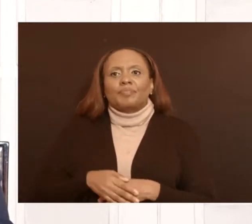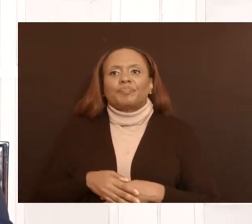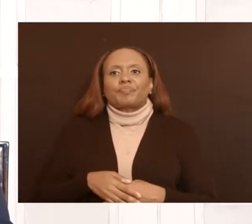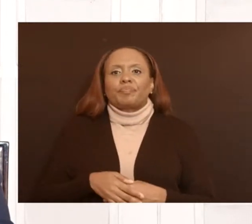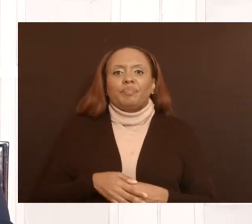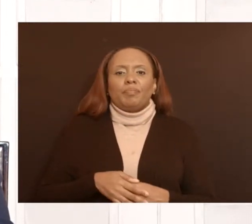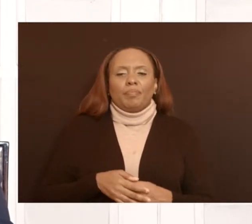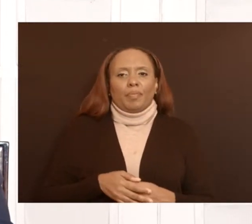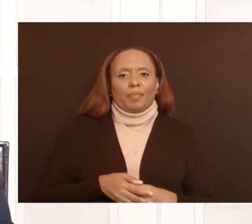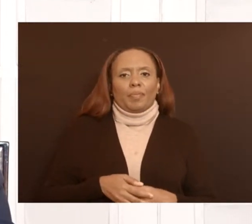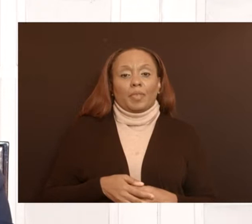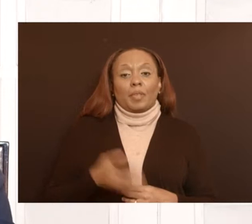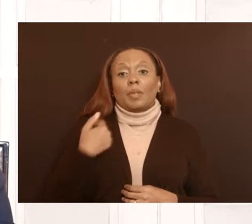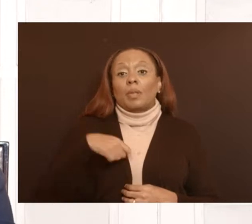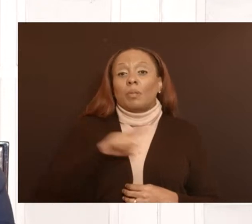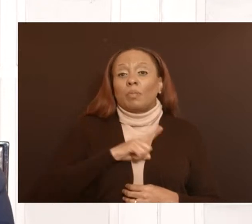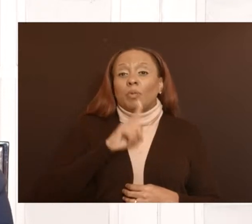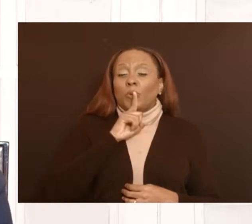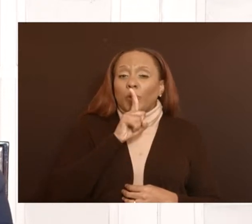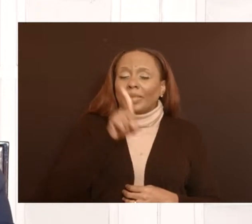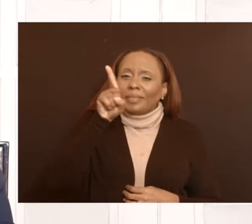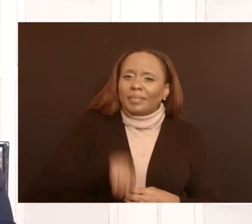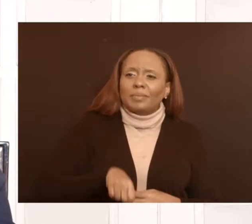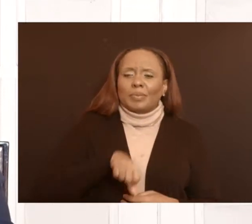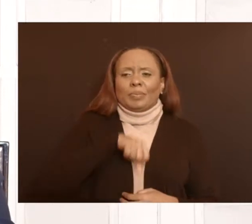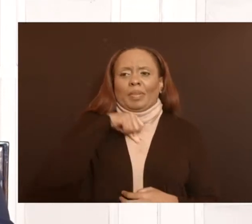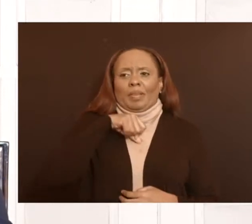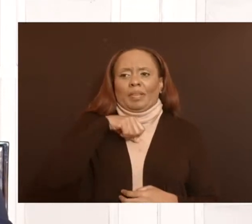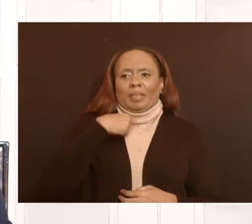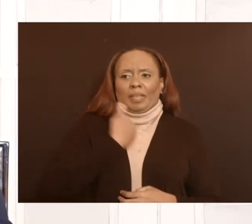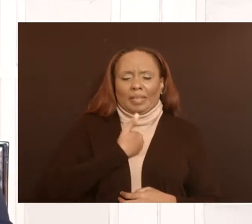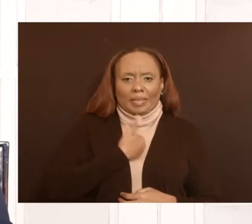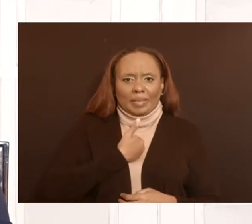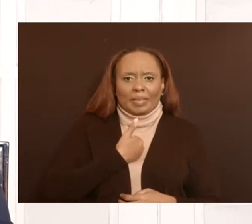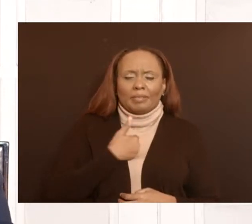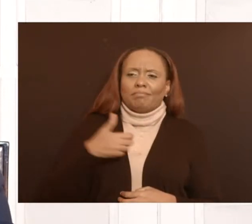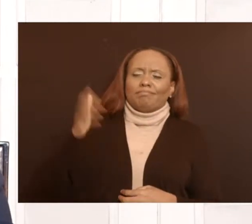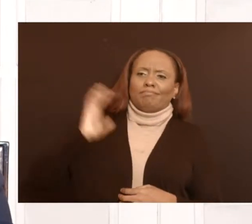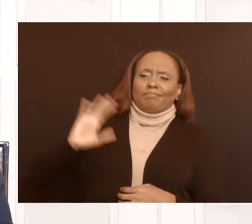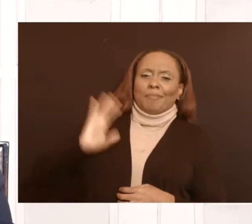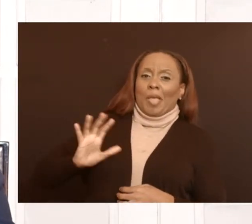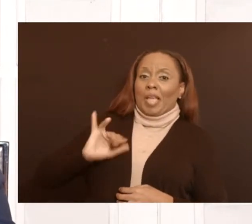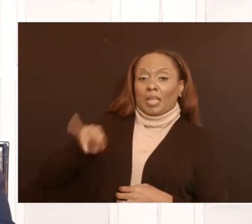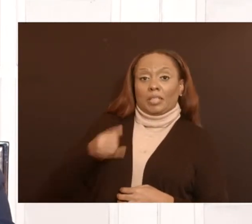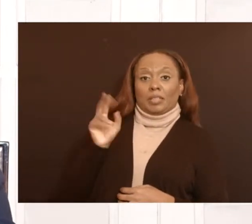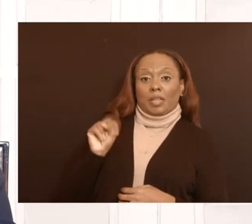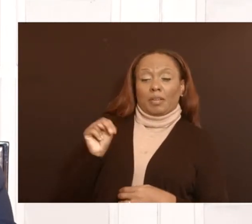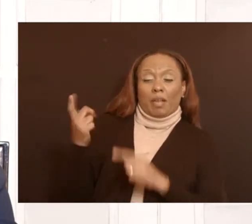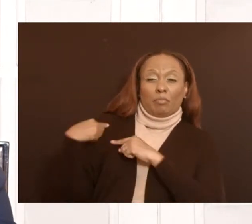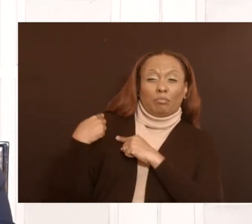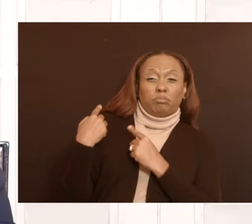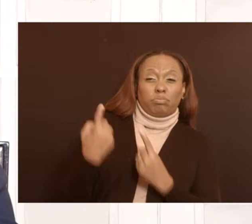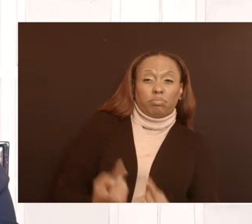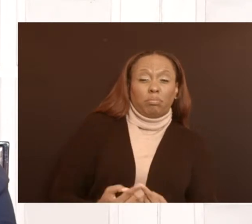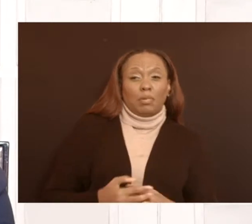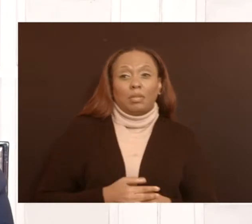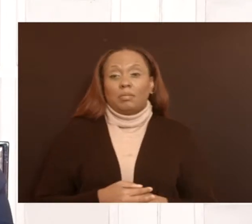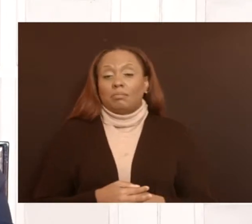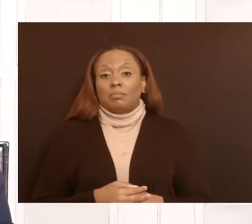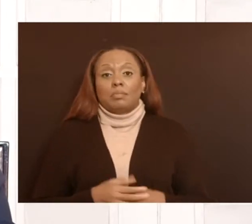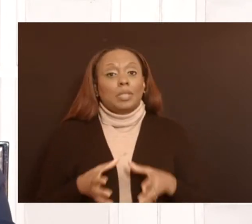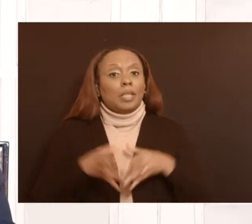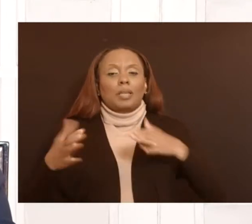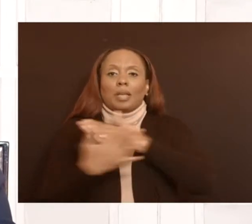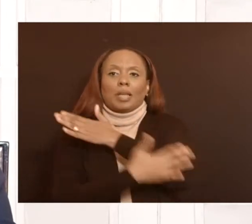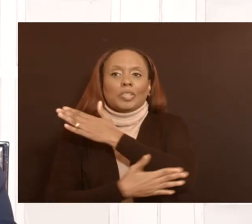We as Barbadians, we need to be proud of what we have accomplished, certainly dating back from January to present. There are not many countries who have done that.